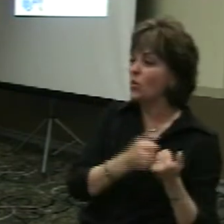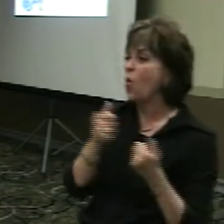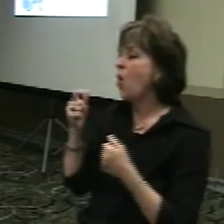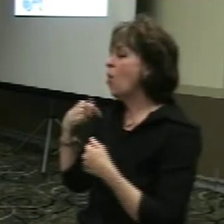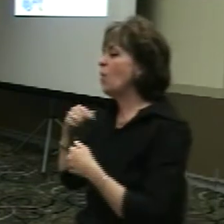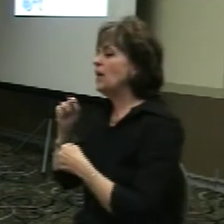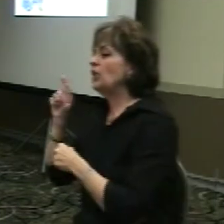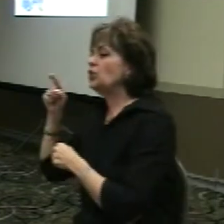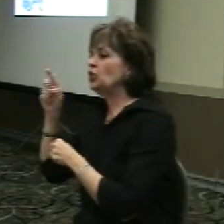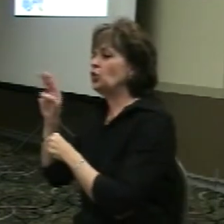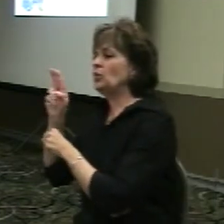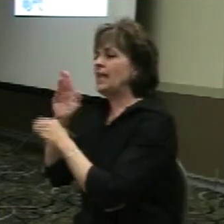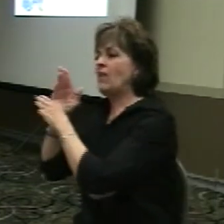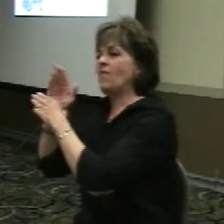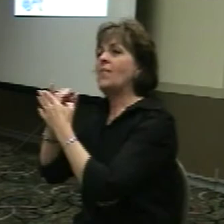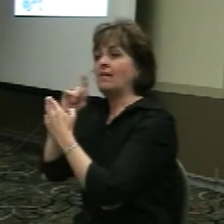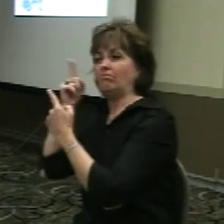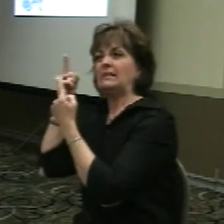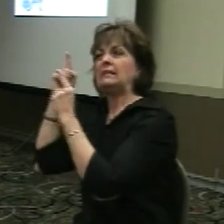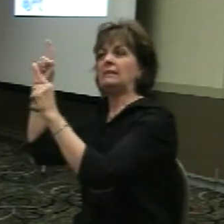this particular child?